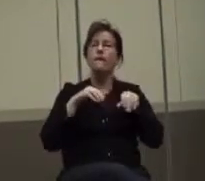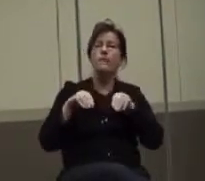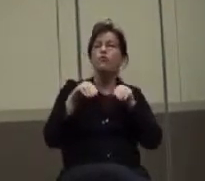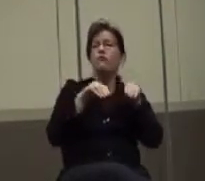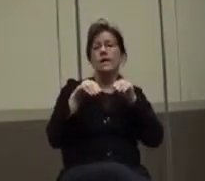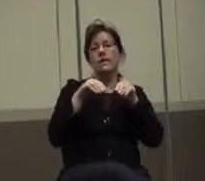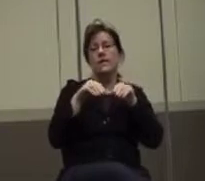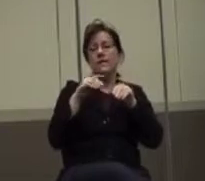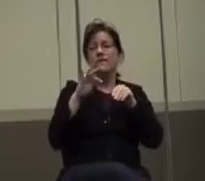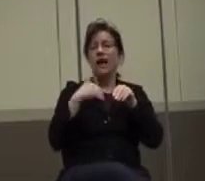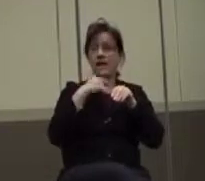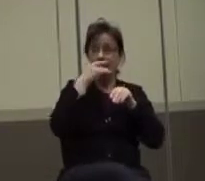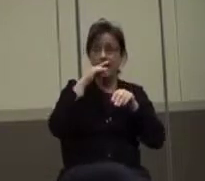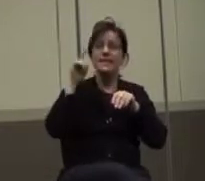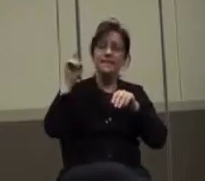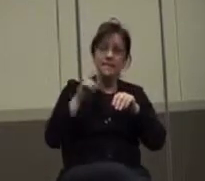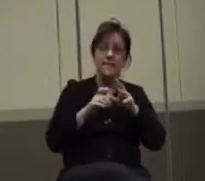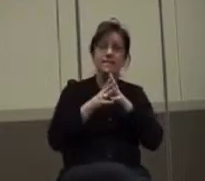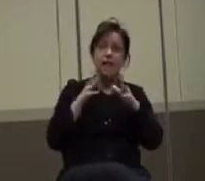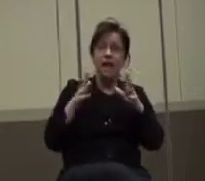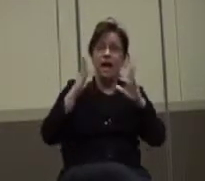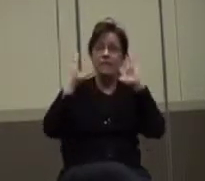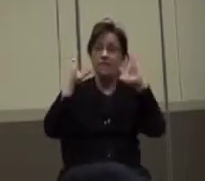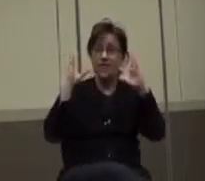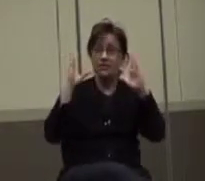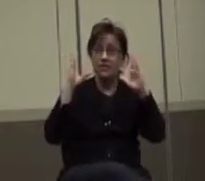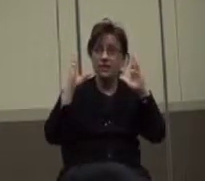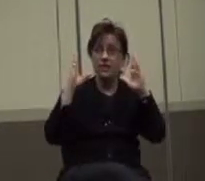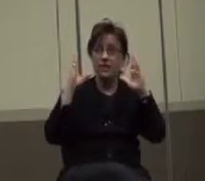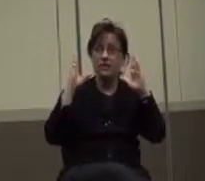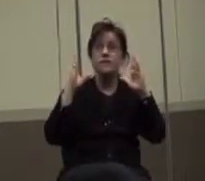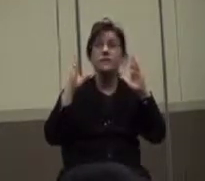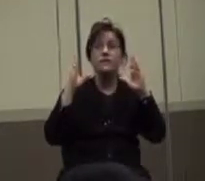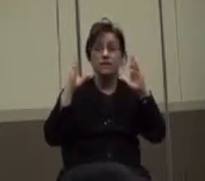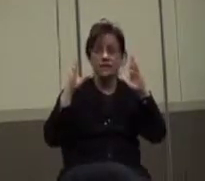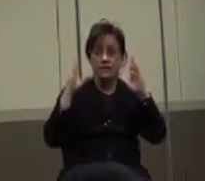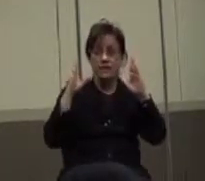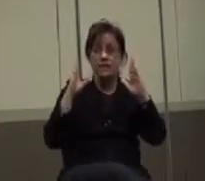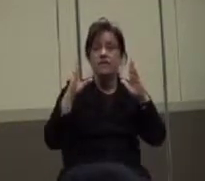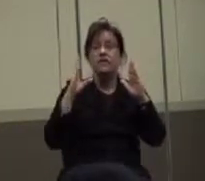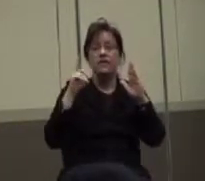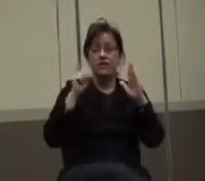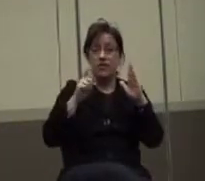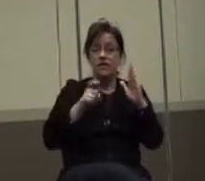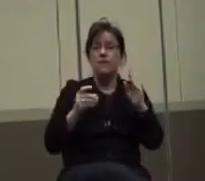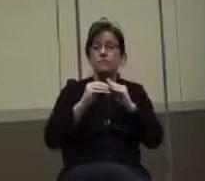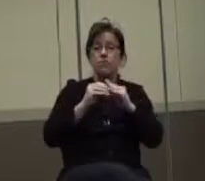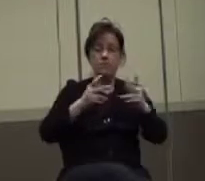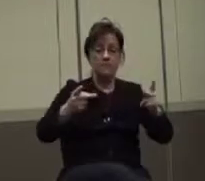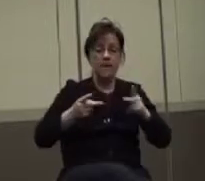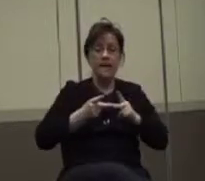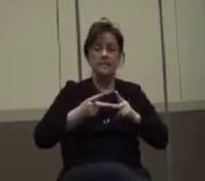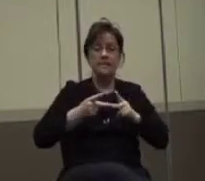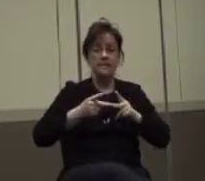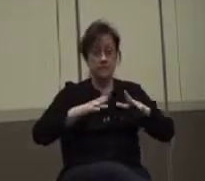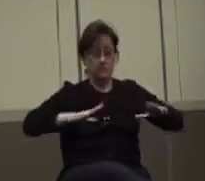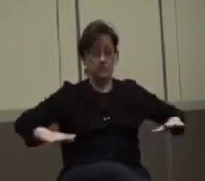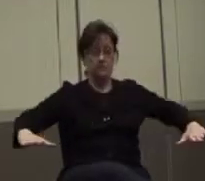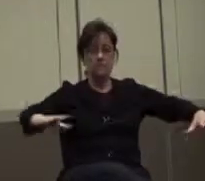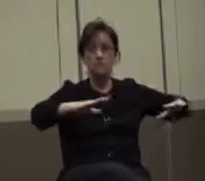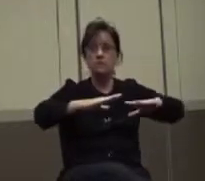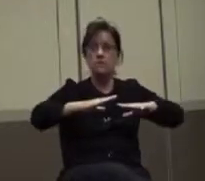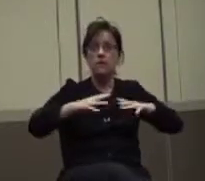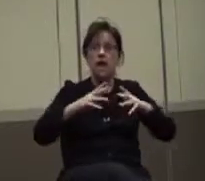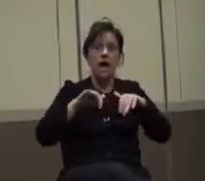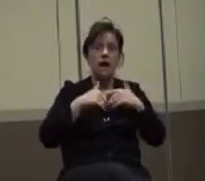kid who needs lots of attention, they're going to need more space in the sun. So how are they going to get to respond more